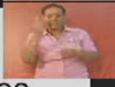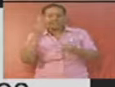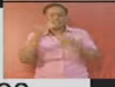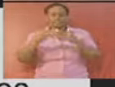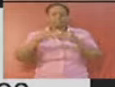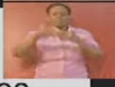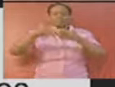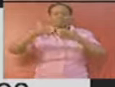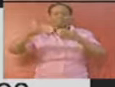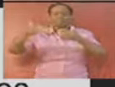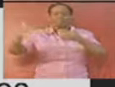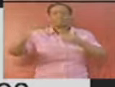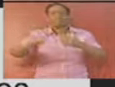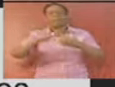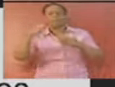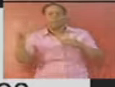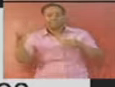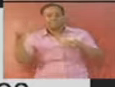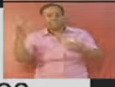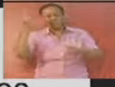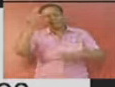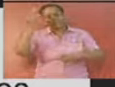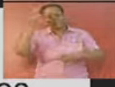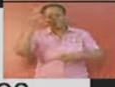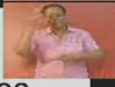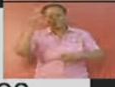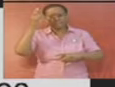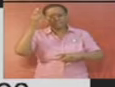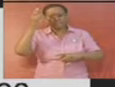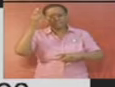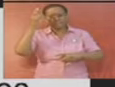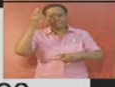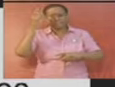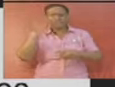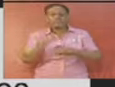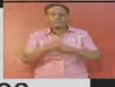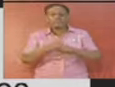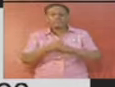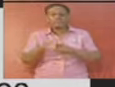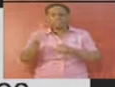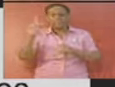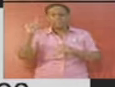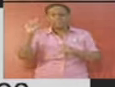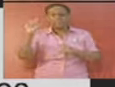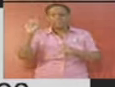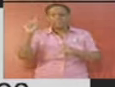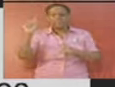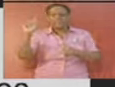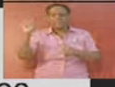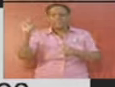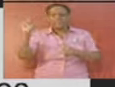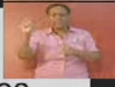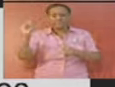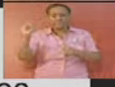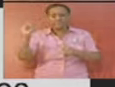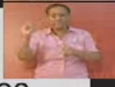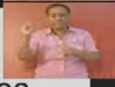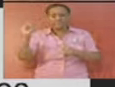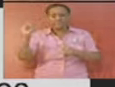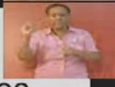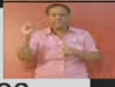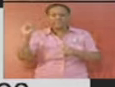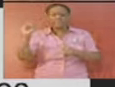then tetanus, all three being combined in 1948 to create a trivalent vaccine, DTP. In